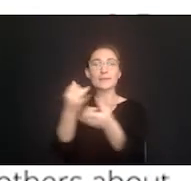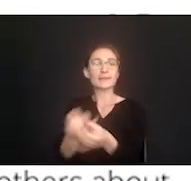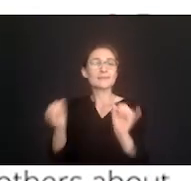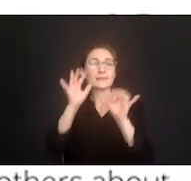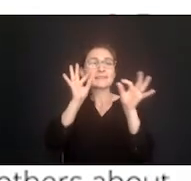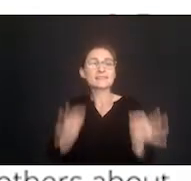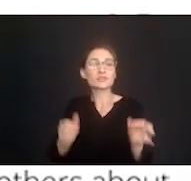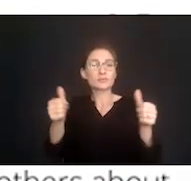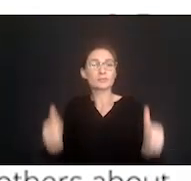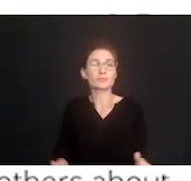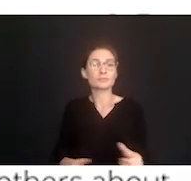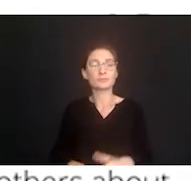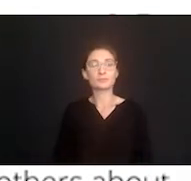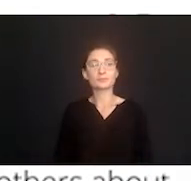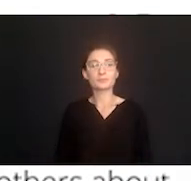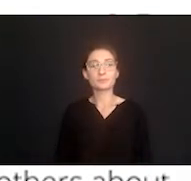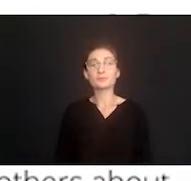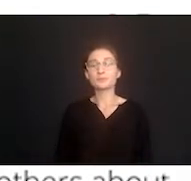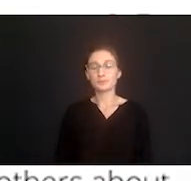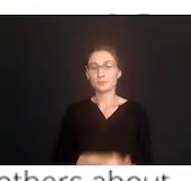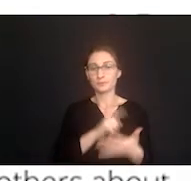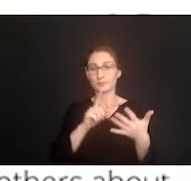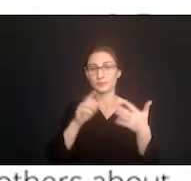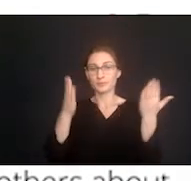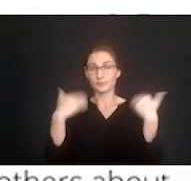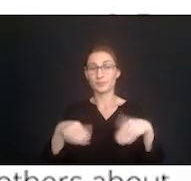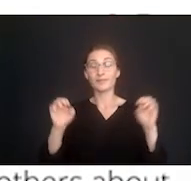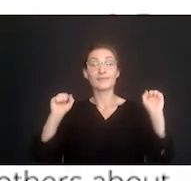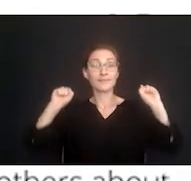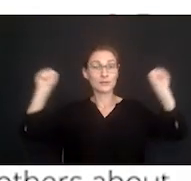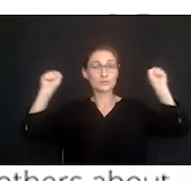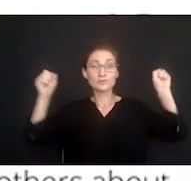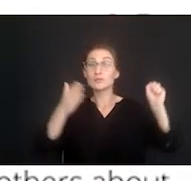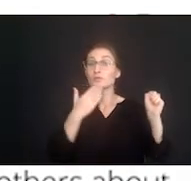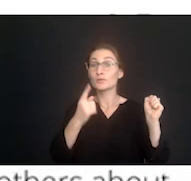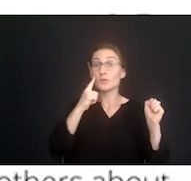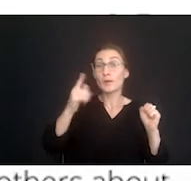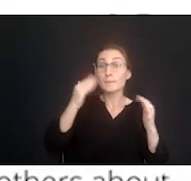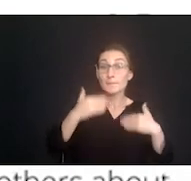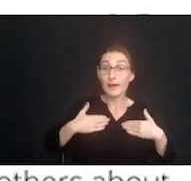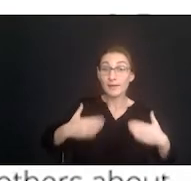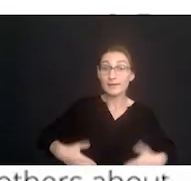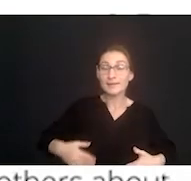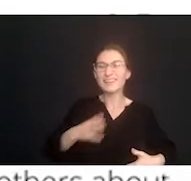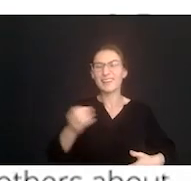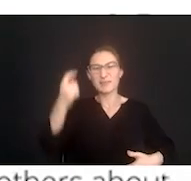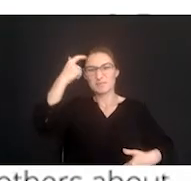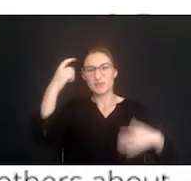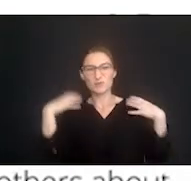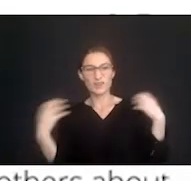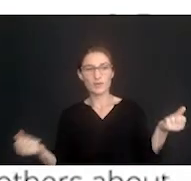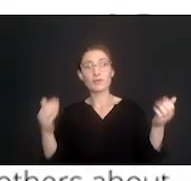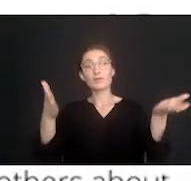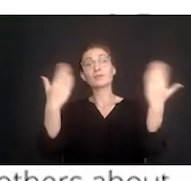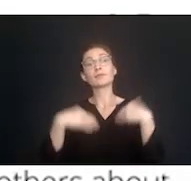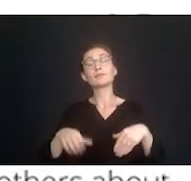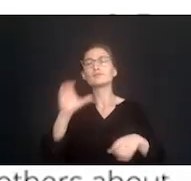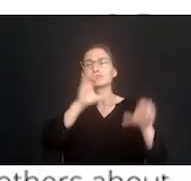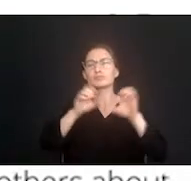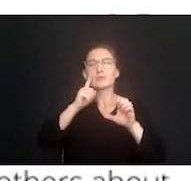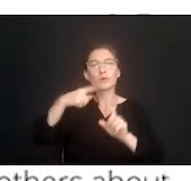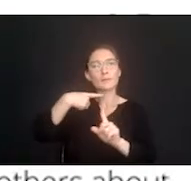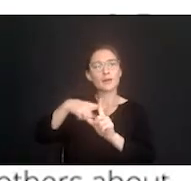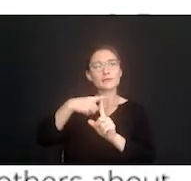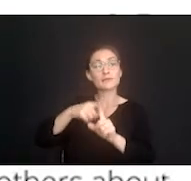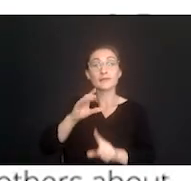if possible and where possible. Exercise, because exercise is good for the body, especially for mental health, and look for whatever positives